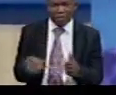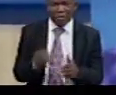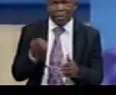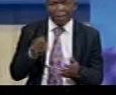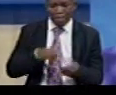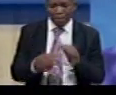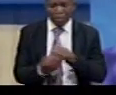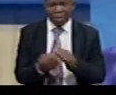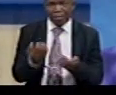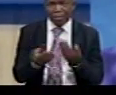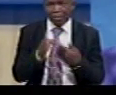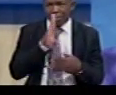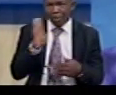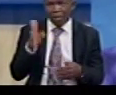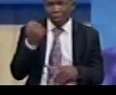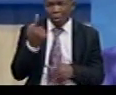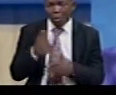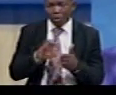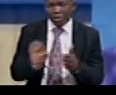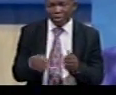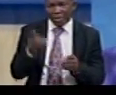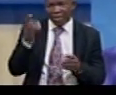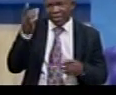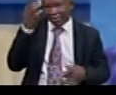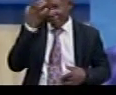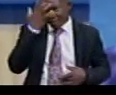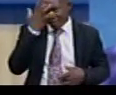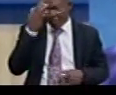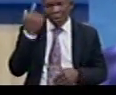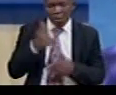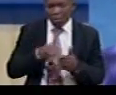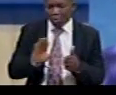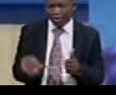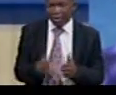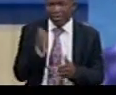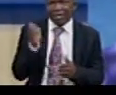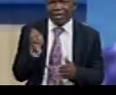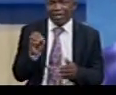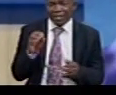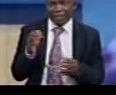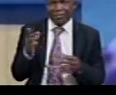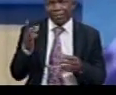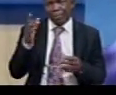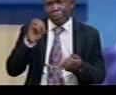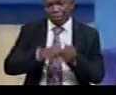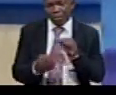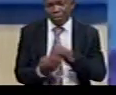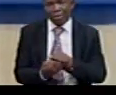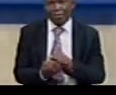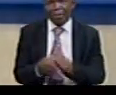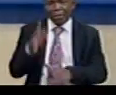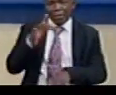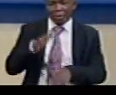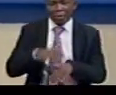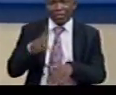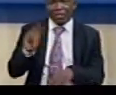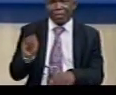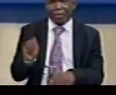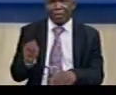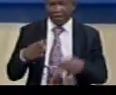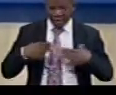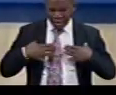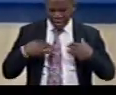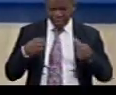infirmity, whatever disease, whatever ailment, touch them,